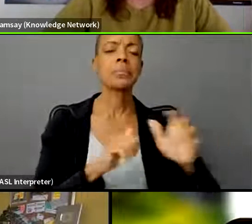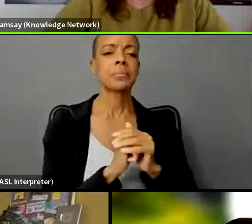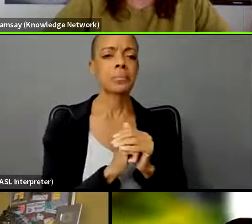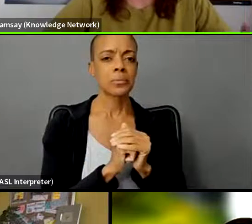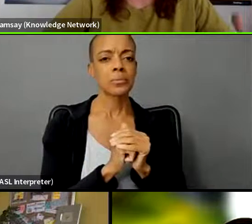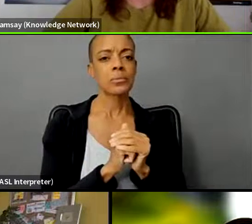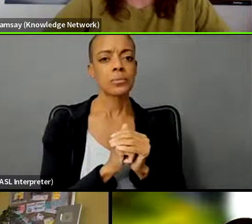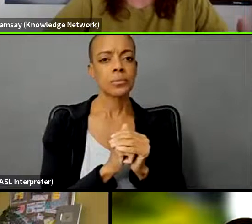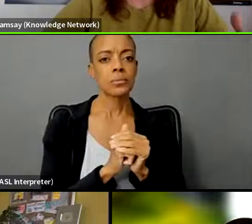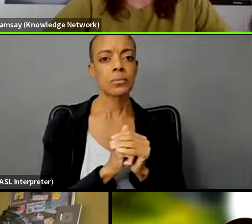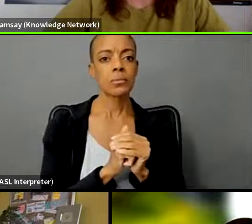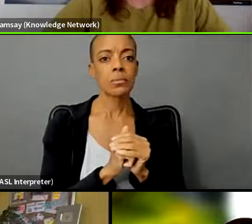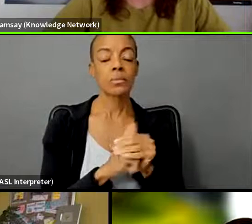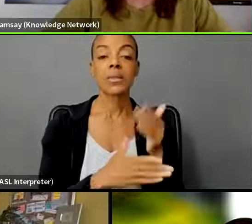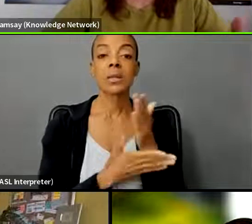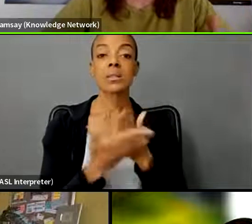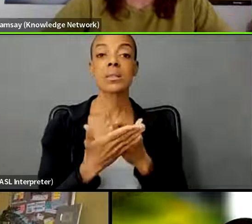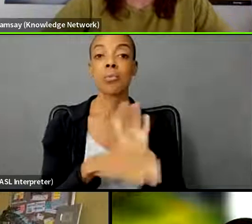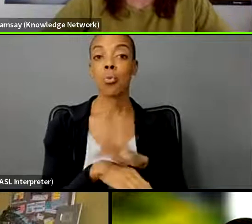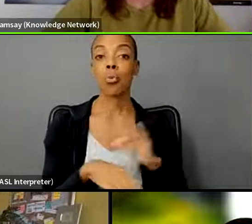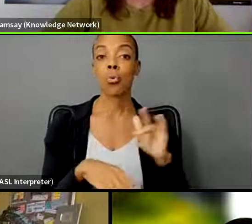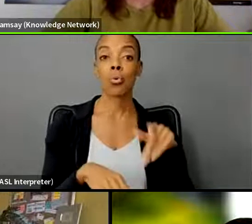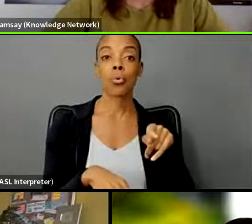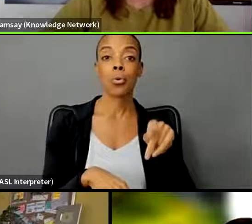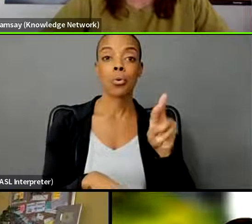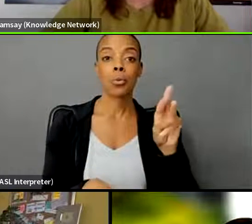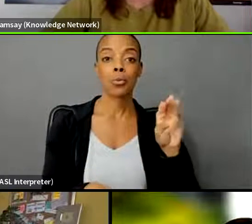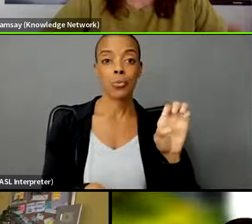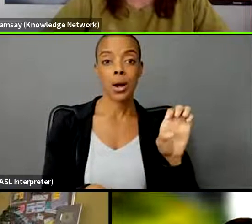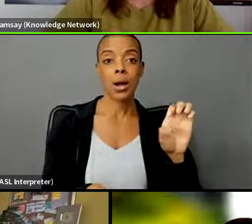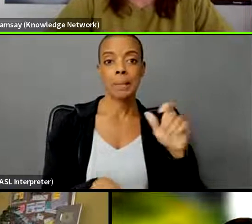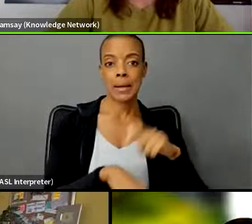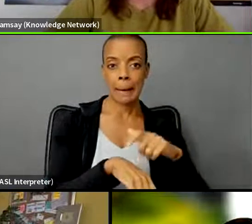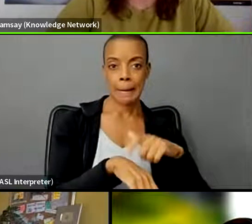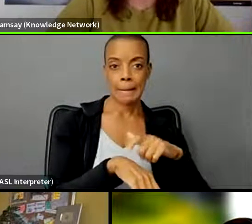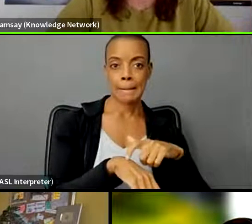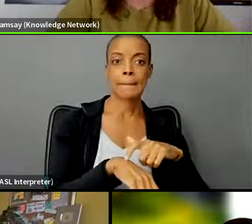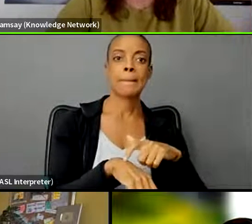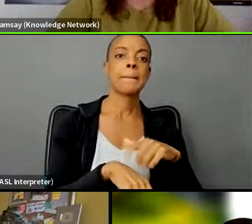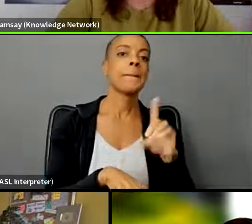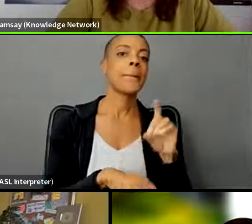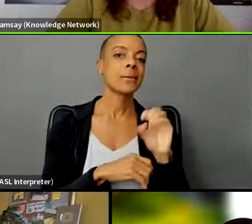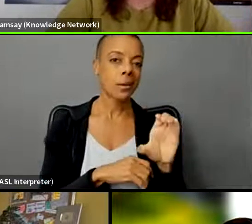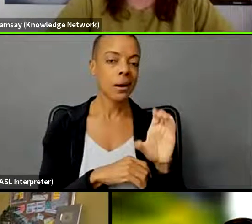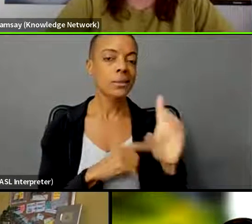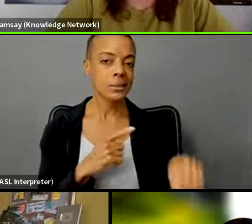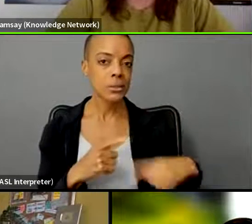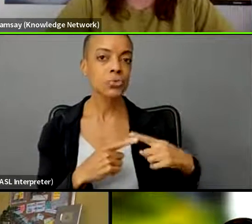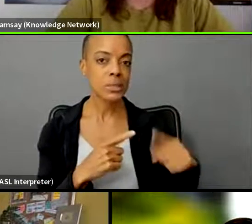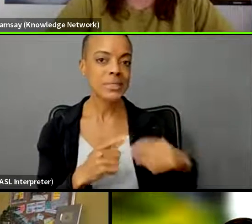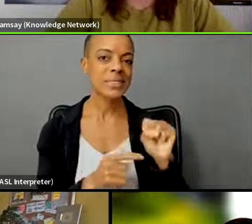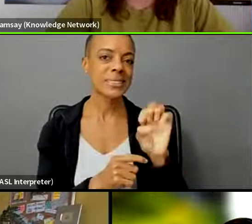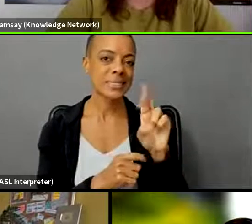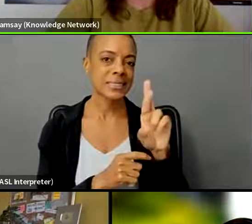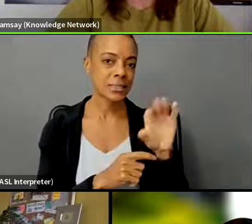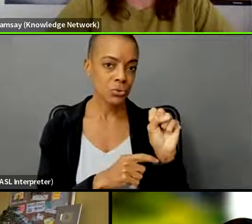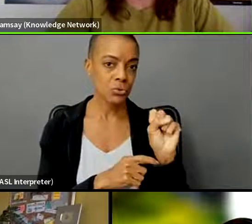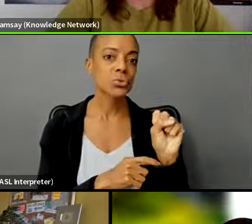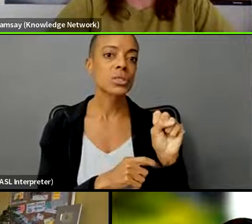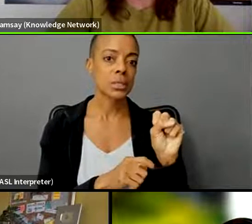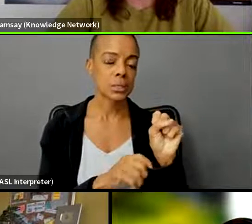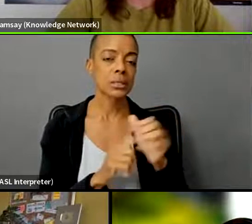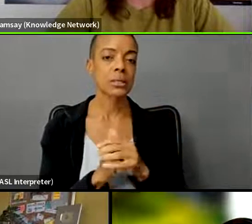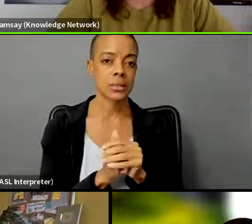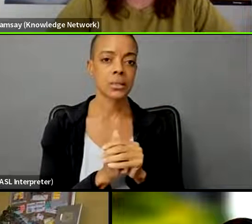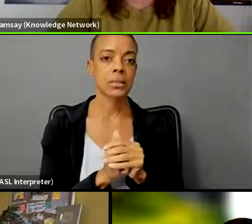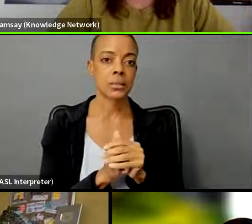the earlier prime time, we have like documentary series that we look at as both acquisitions